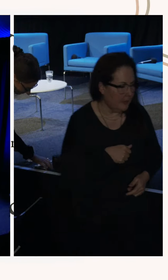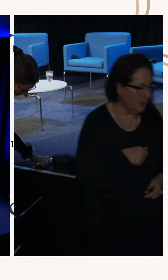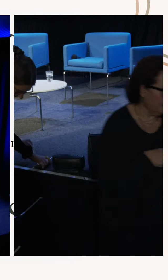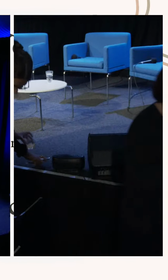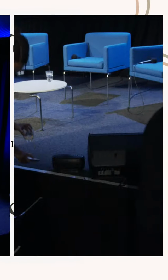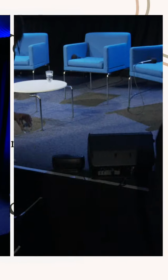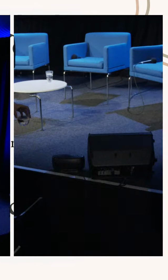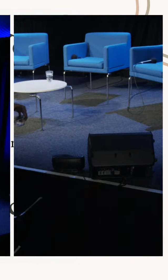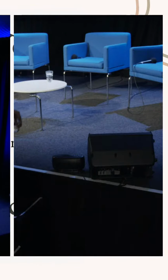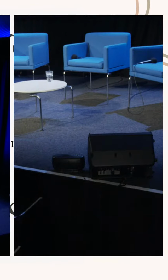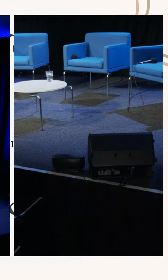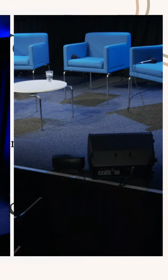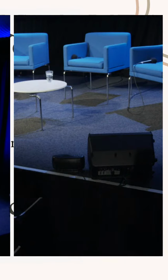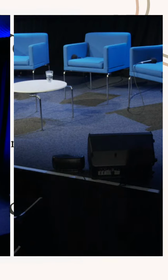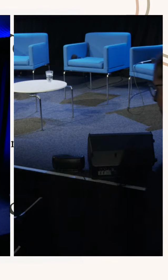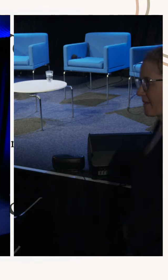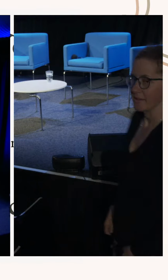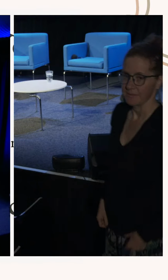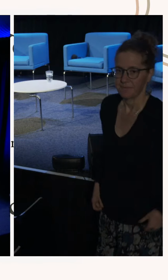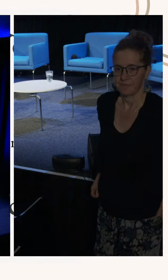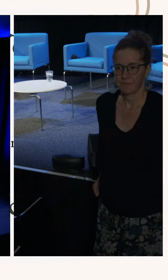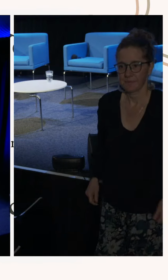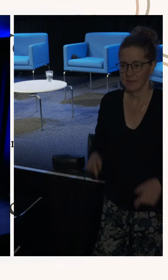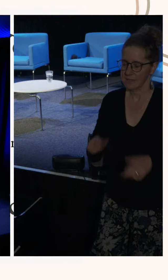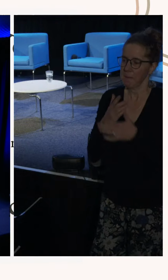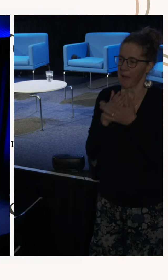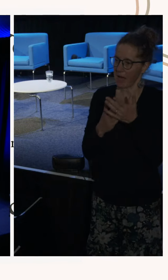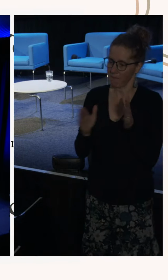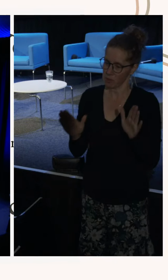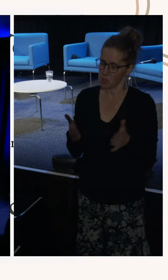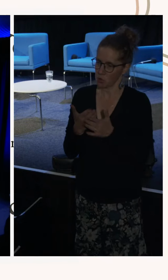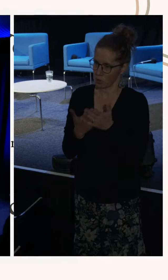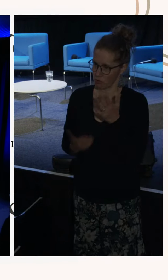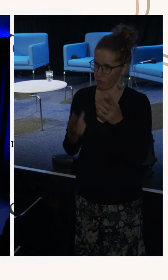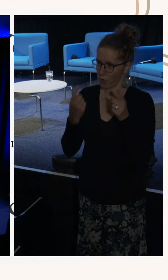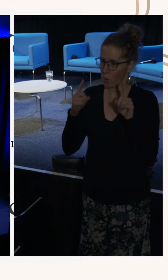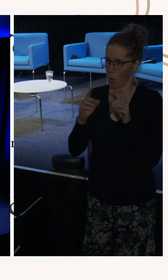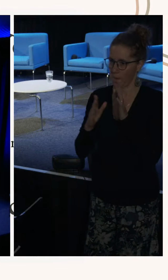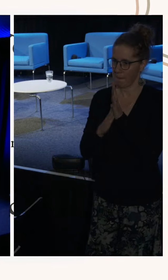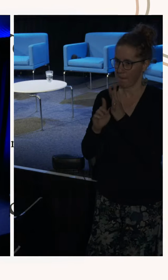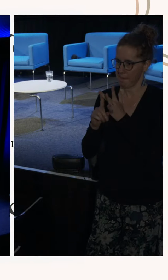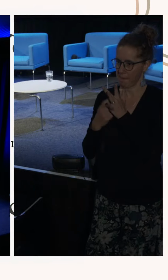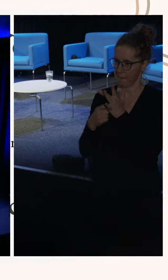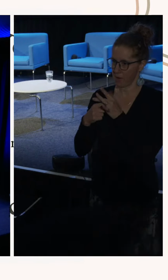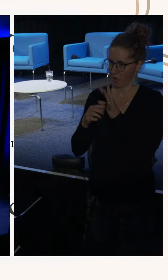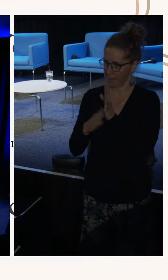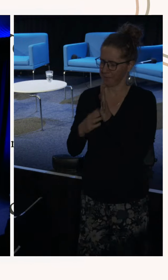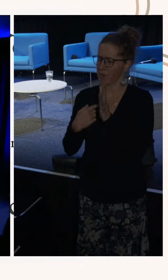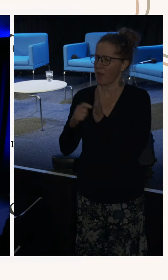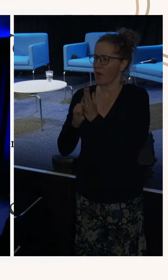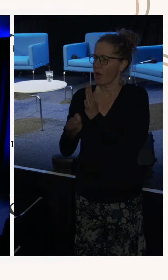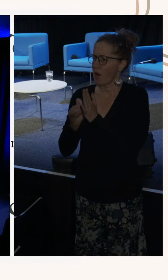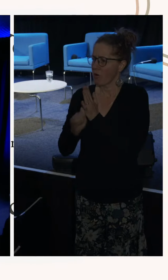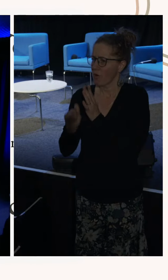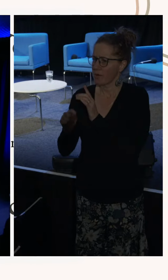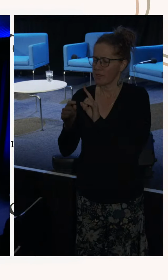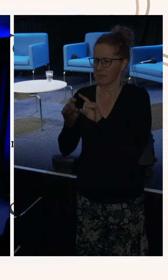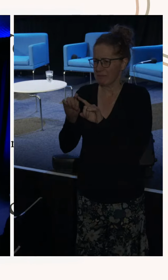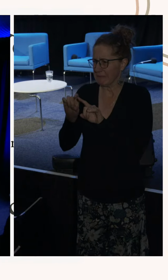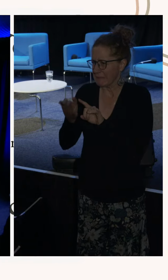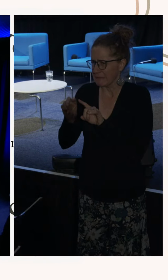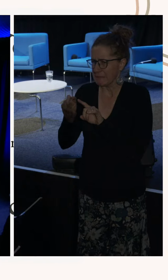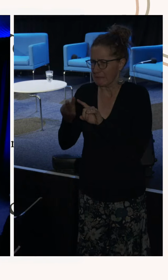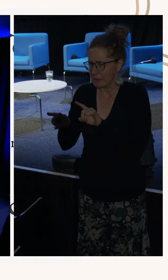This is part of a short story called Miriam. I wrote this decades